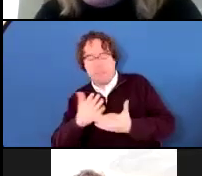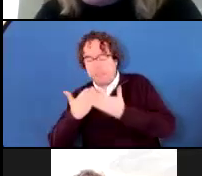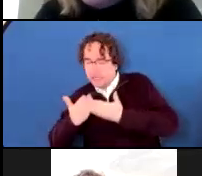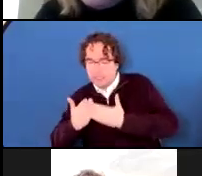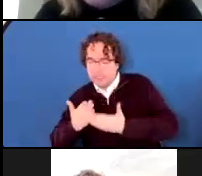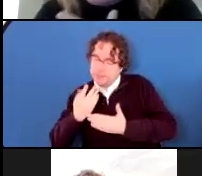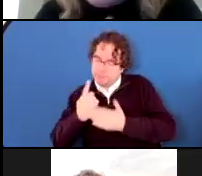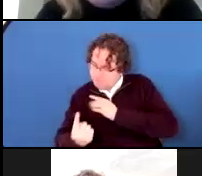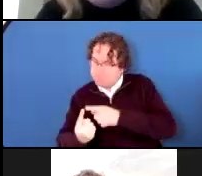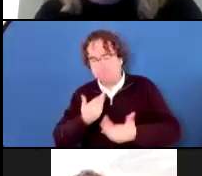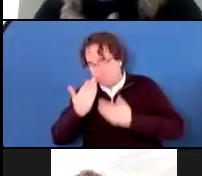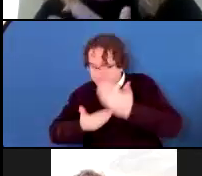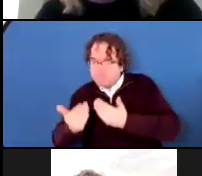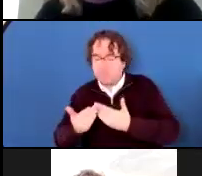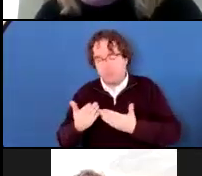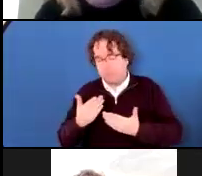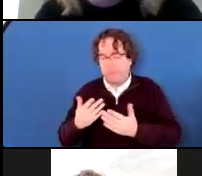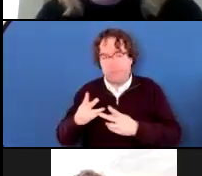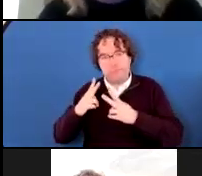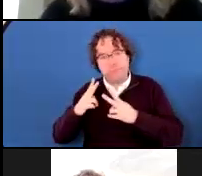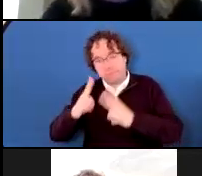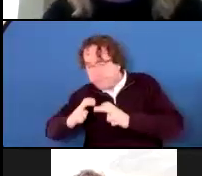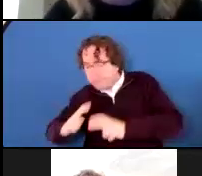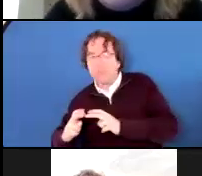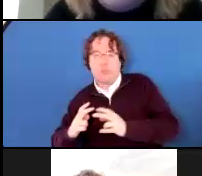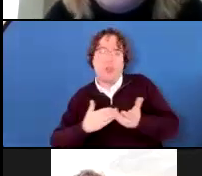forward elements of learning yourselves between that period.